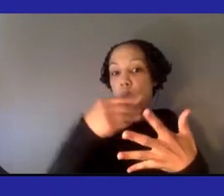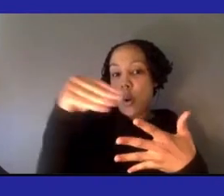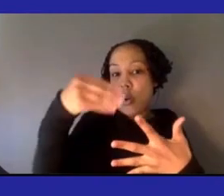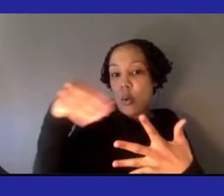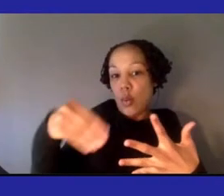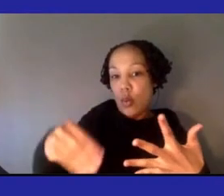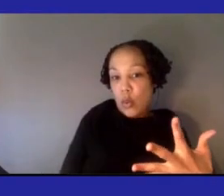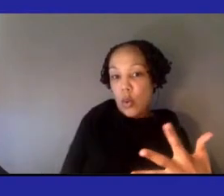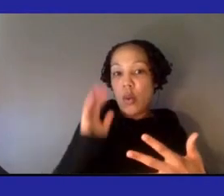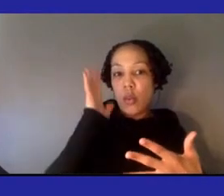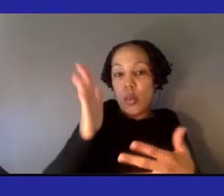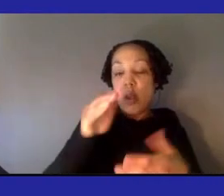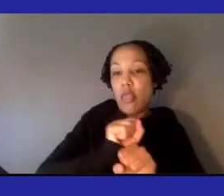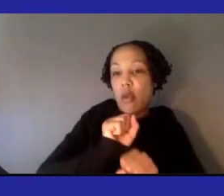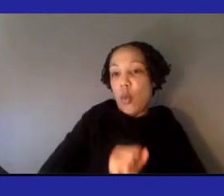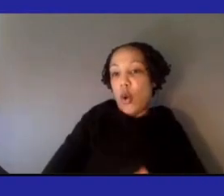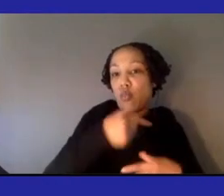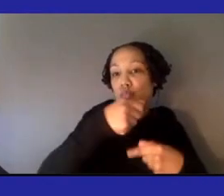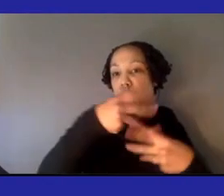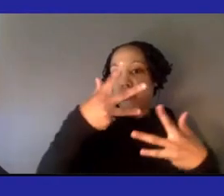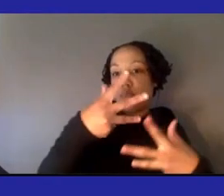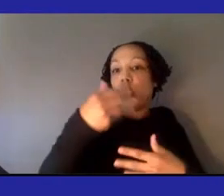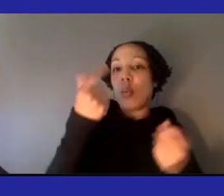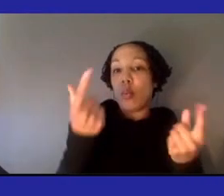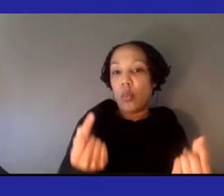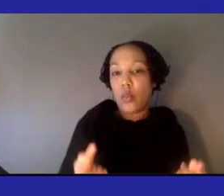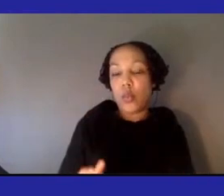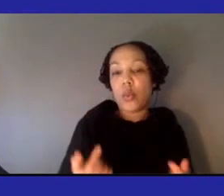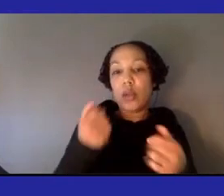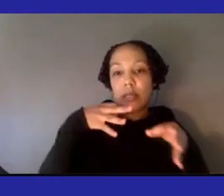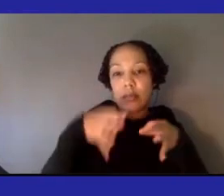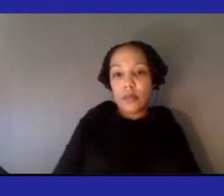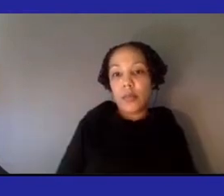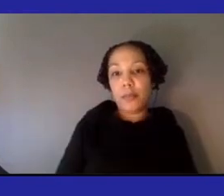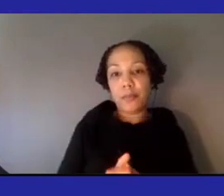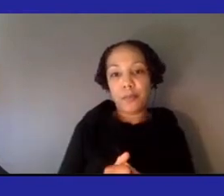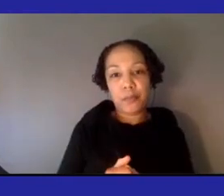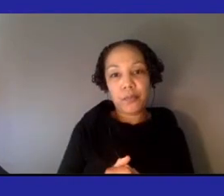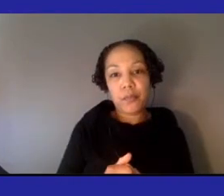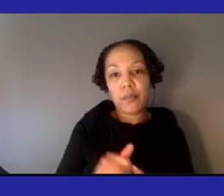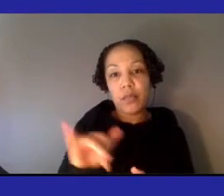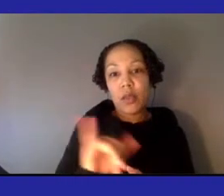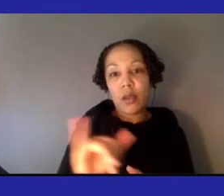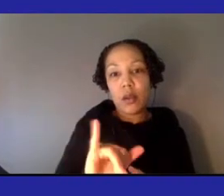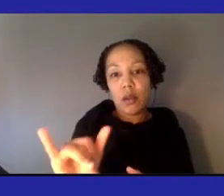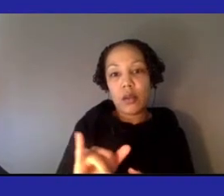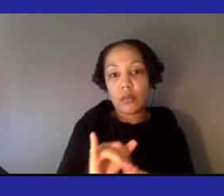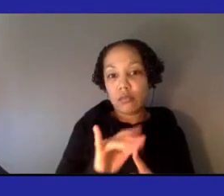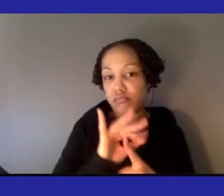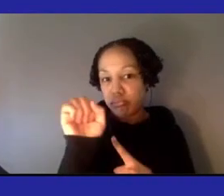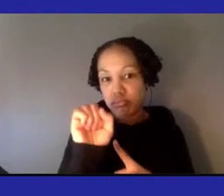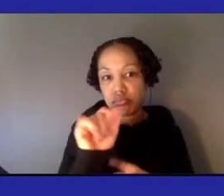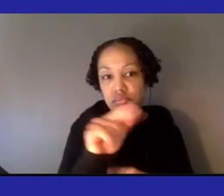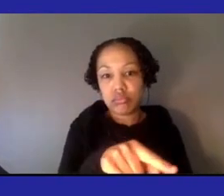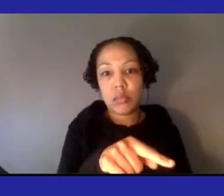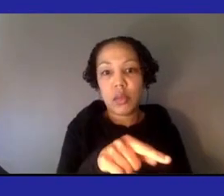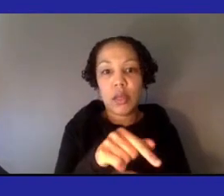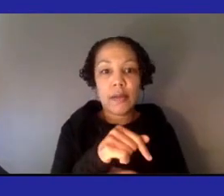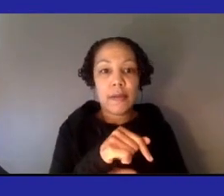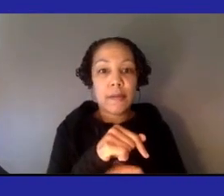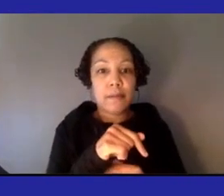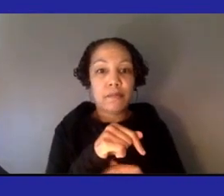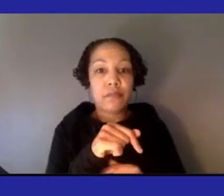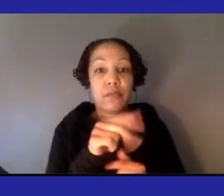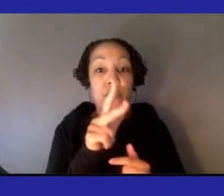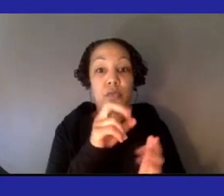doing. Performance evaluation questionnaire is listed as excellent. And the project budget, as mentioned, $30